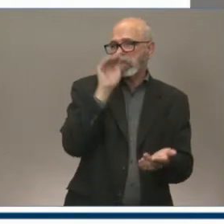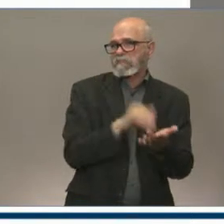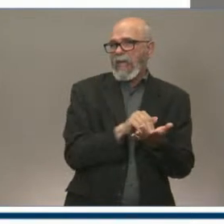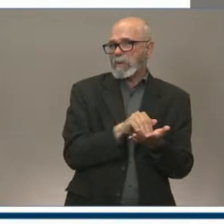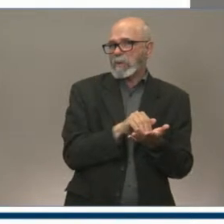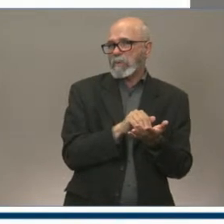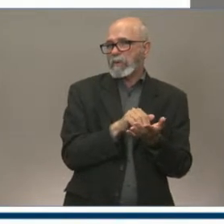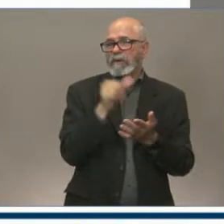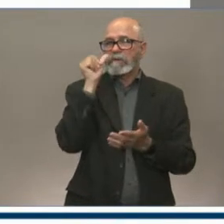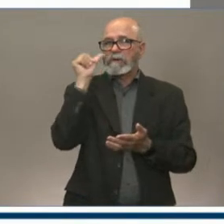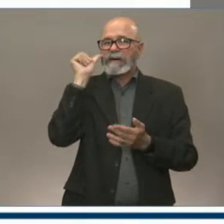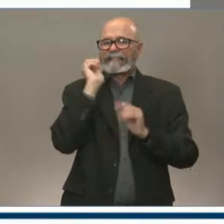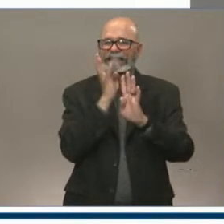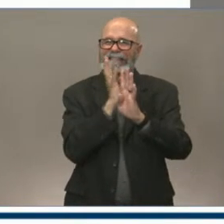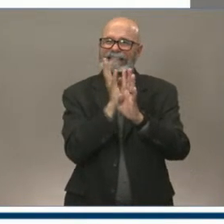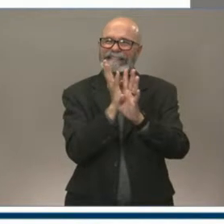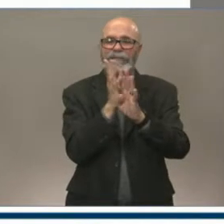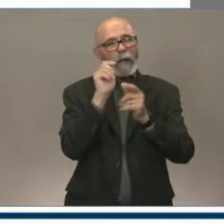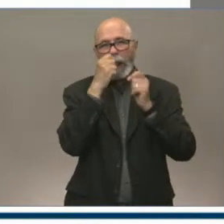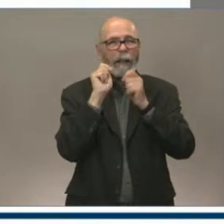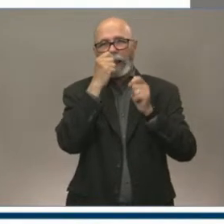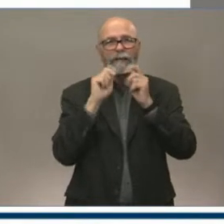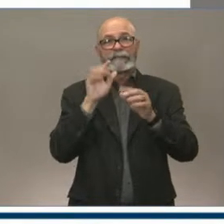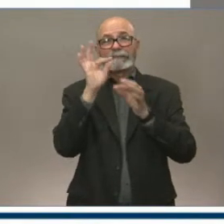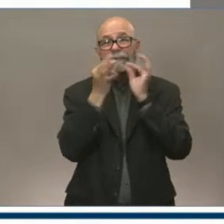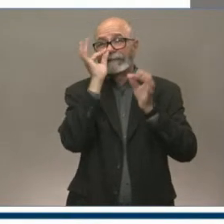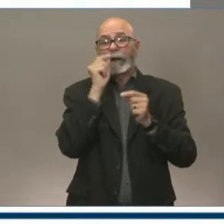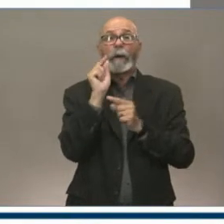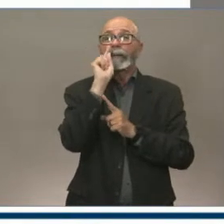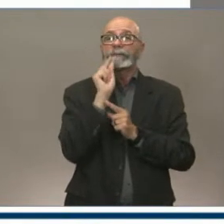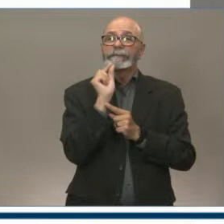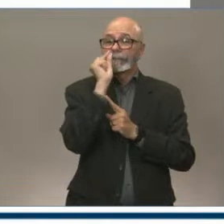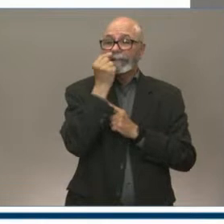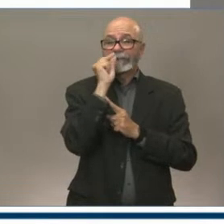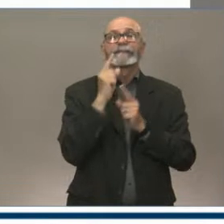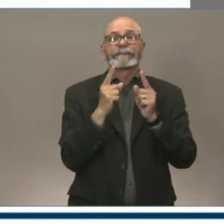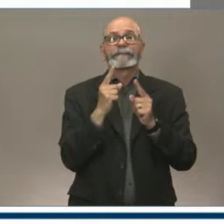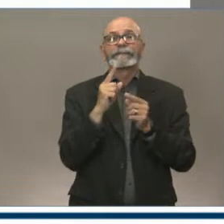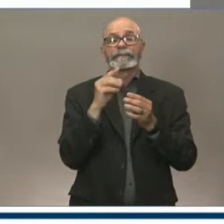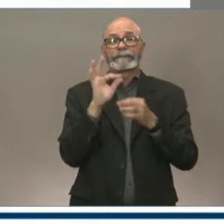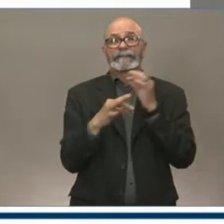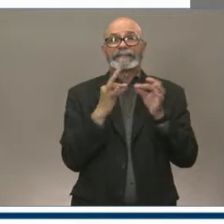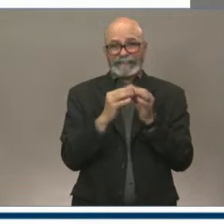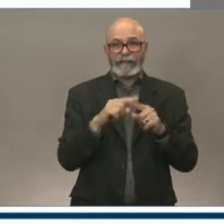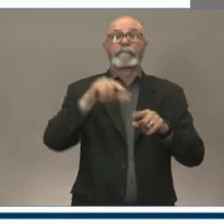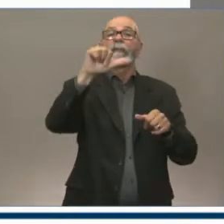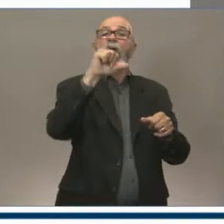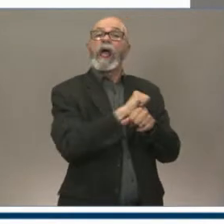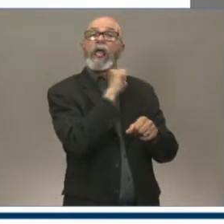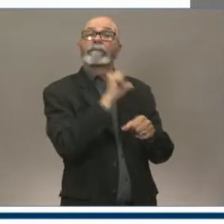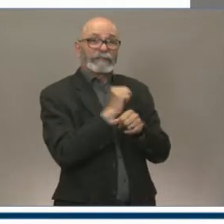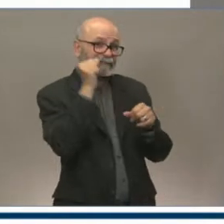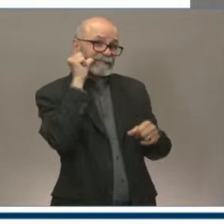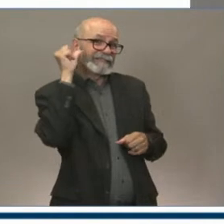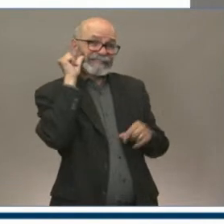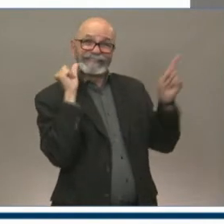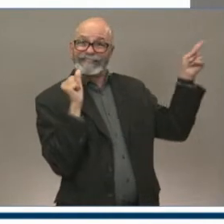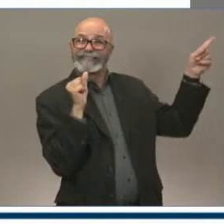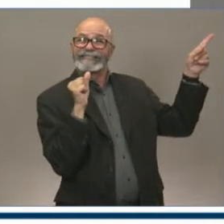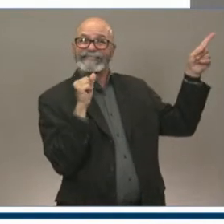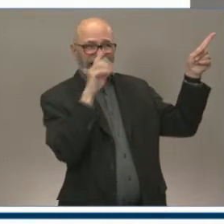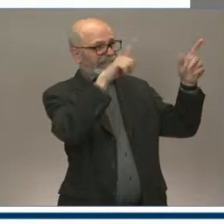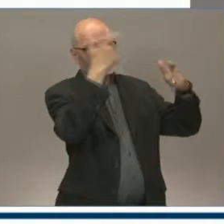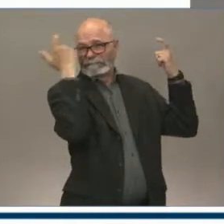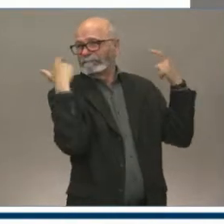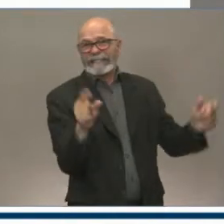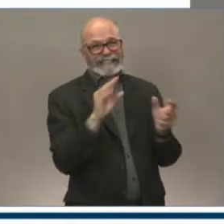Scotians yesterday. That's almost as many people that were tested in Alberta yesterday, a province much larger than us. We have